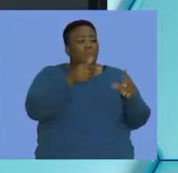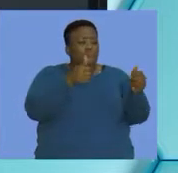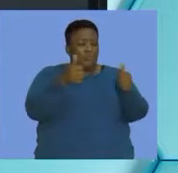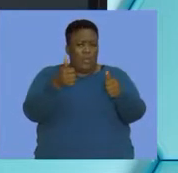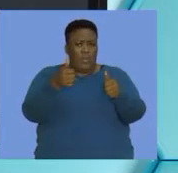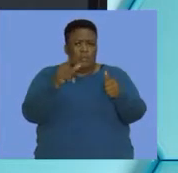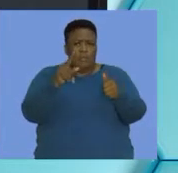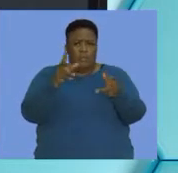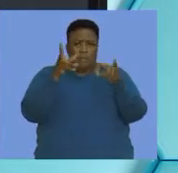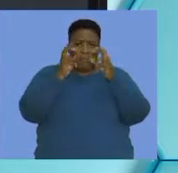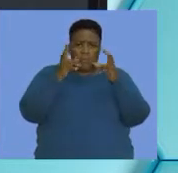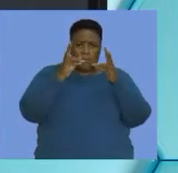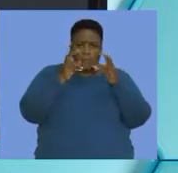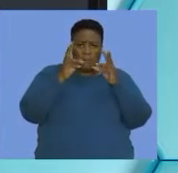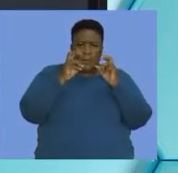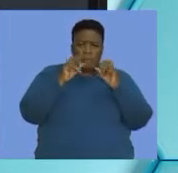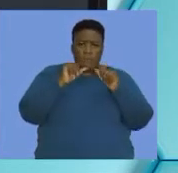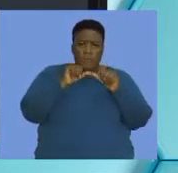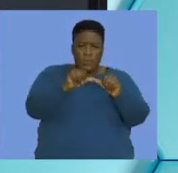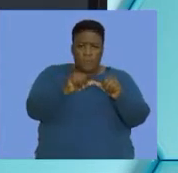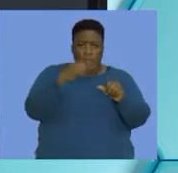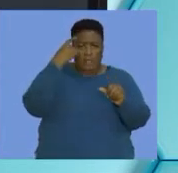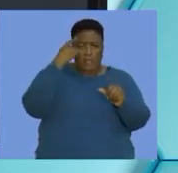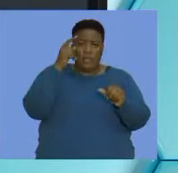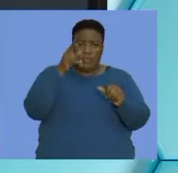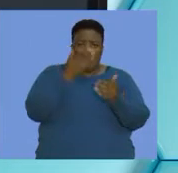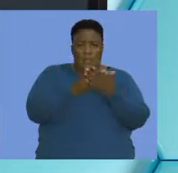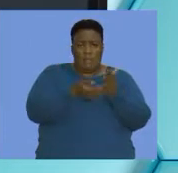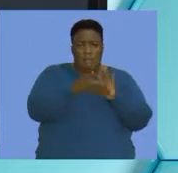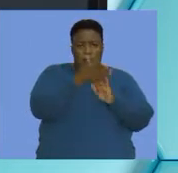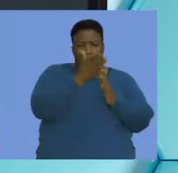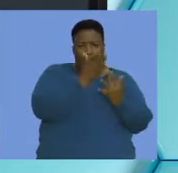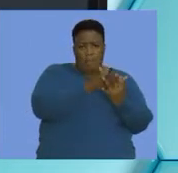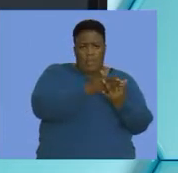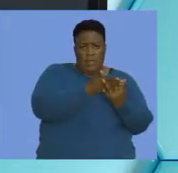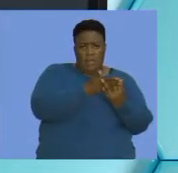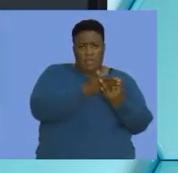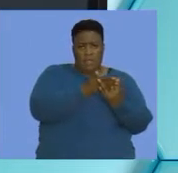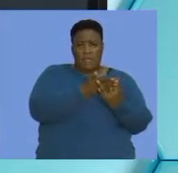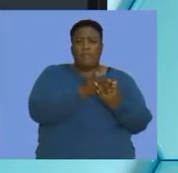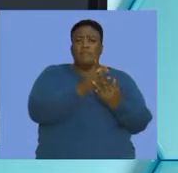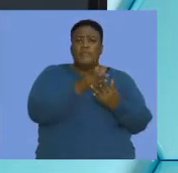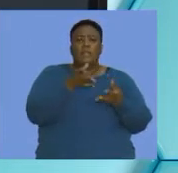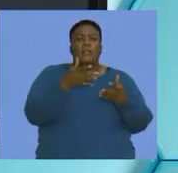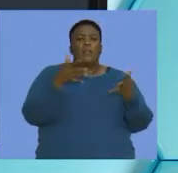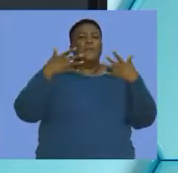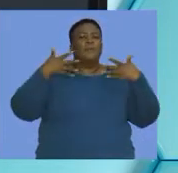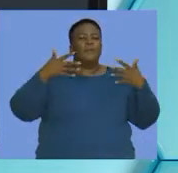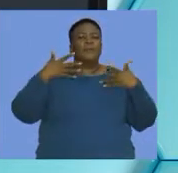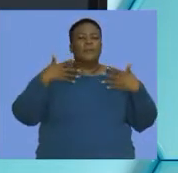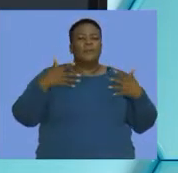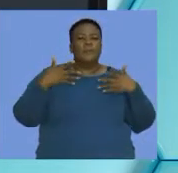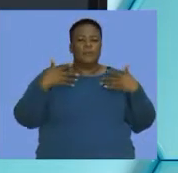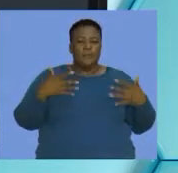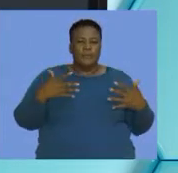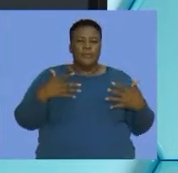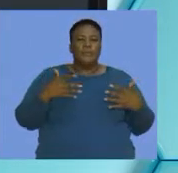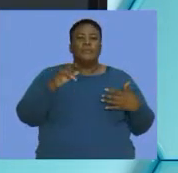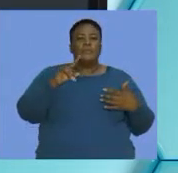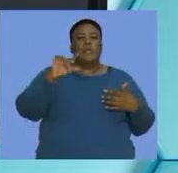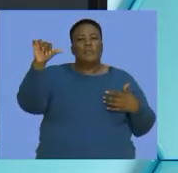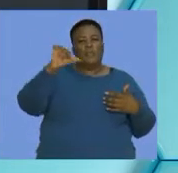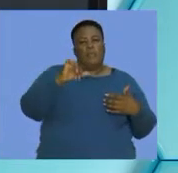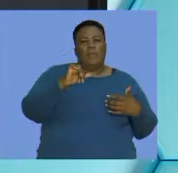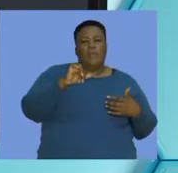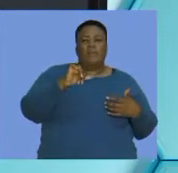guys, you've done well. You've stuck into the session. I think you guys deserve a break. Let's have a short break, get some oxygen in